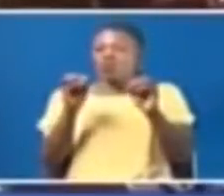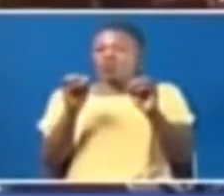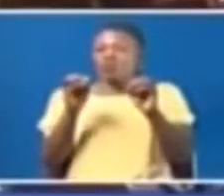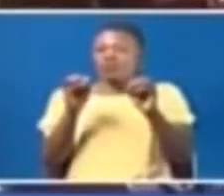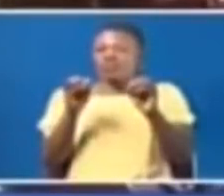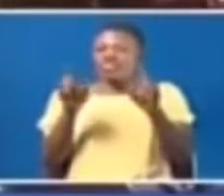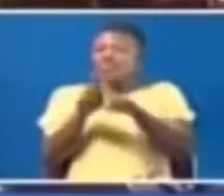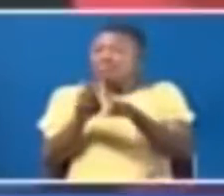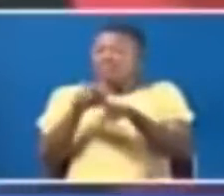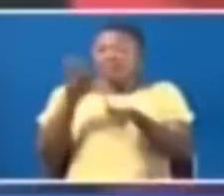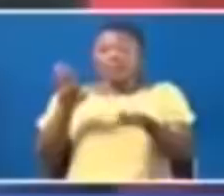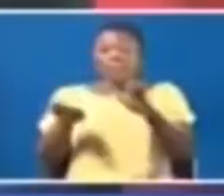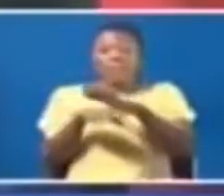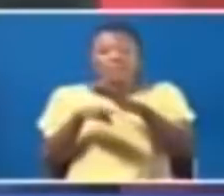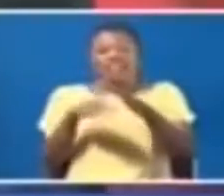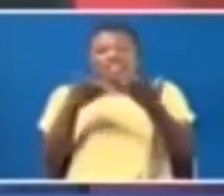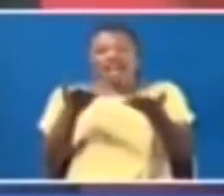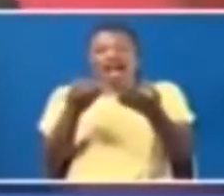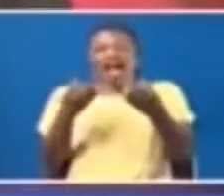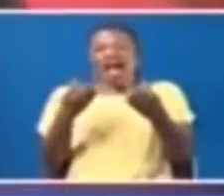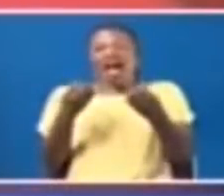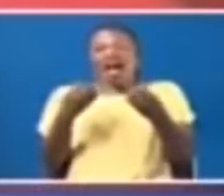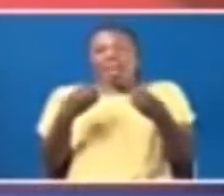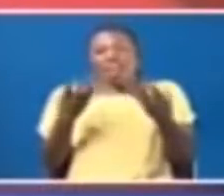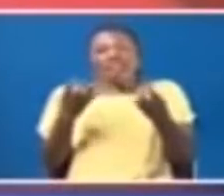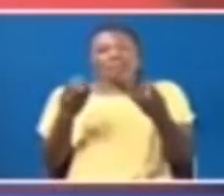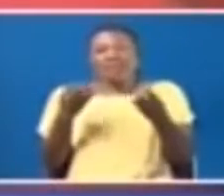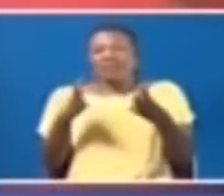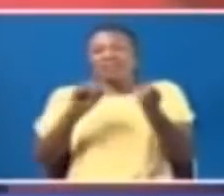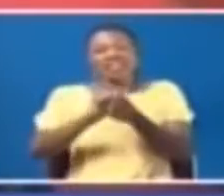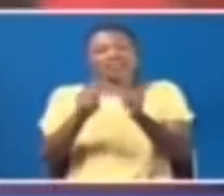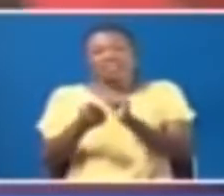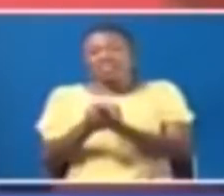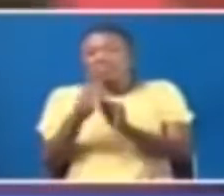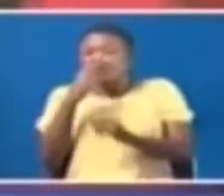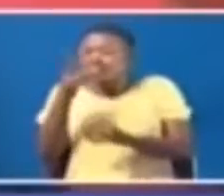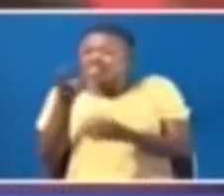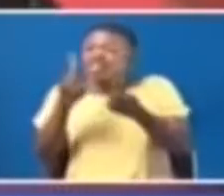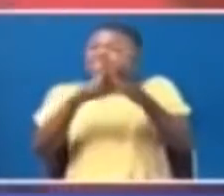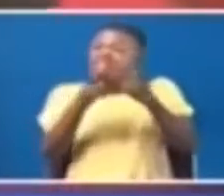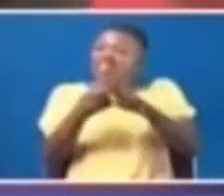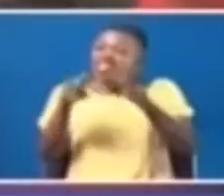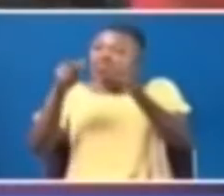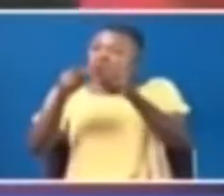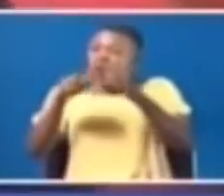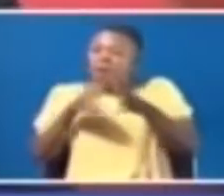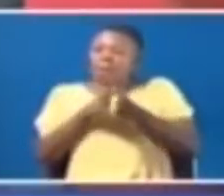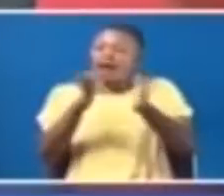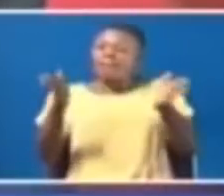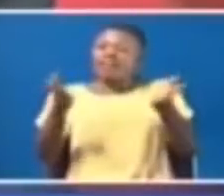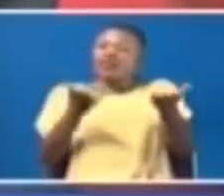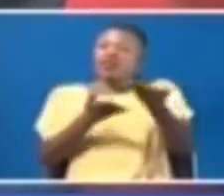the members who are not here, for instance, there are very many amendments I'm seeing here, Honorable Speaker, that relate to amendments to the Public Procurement